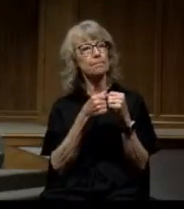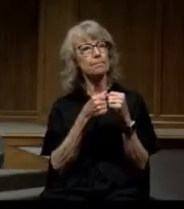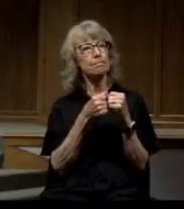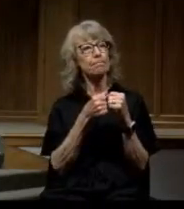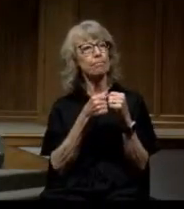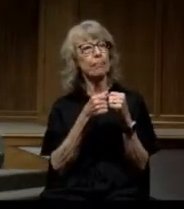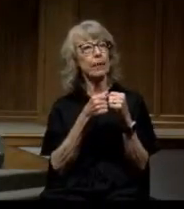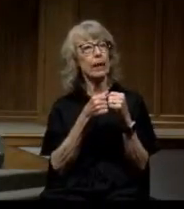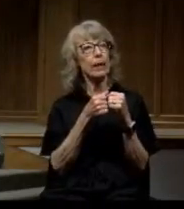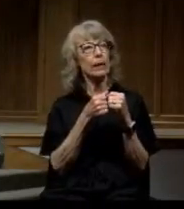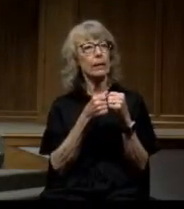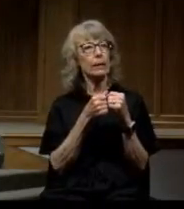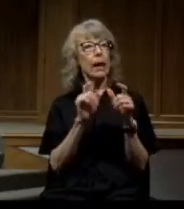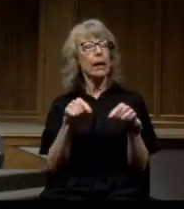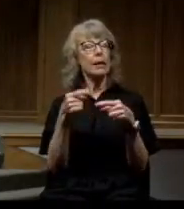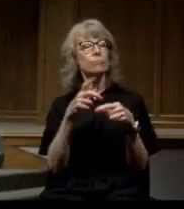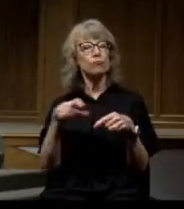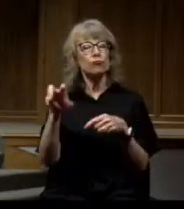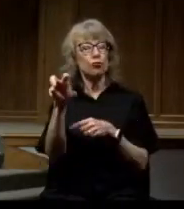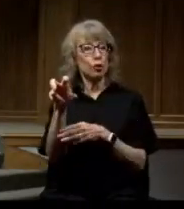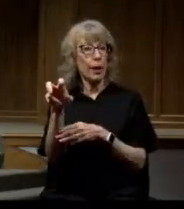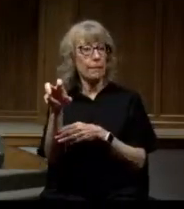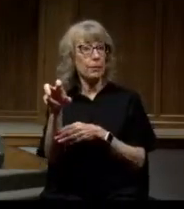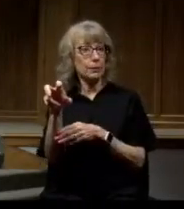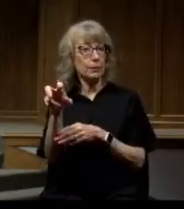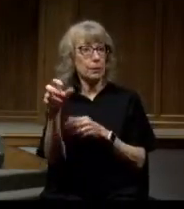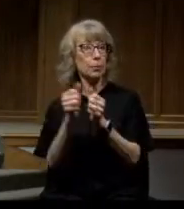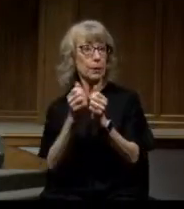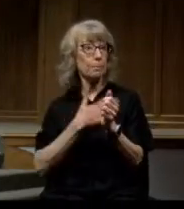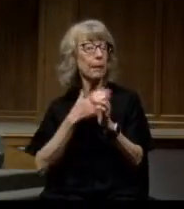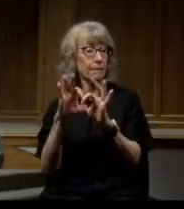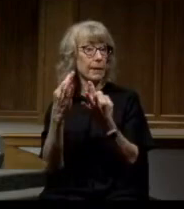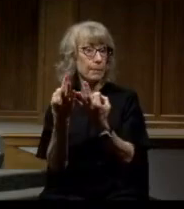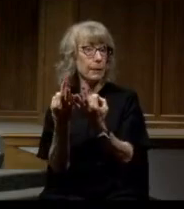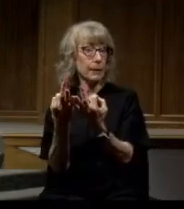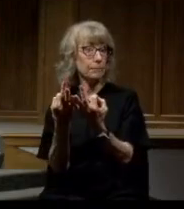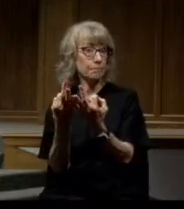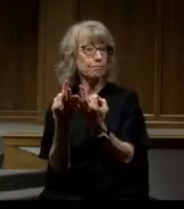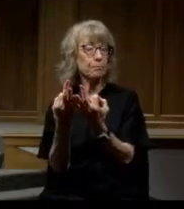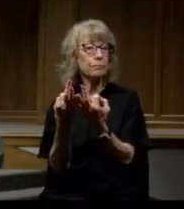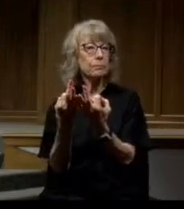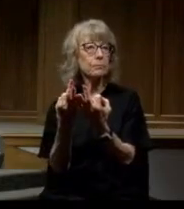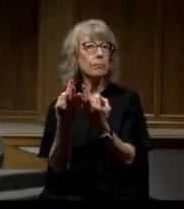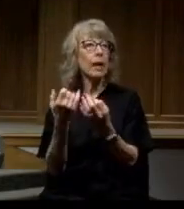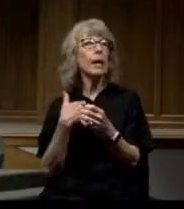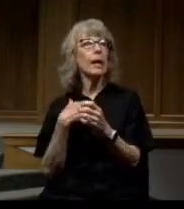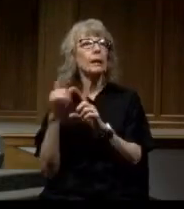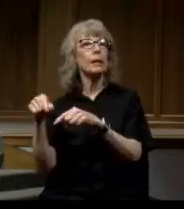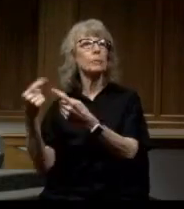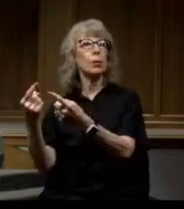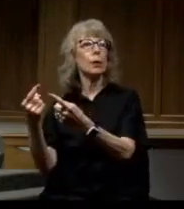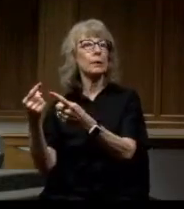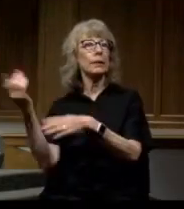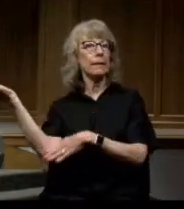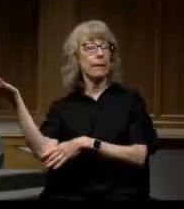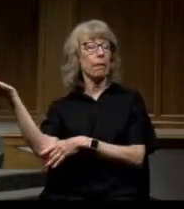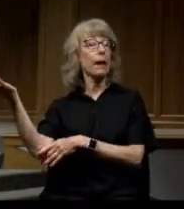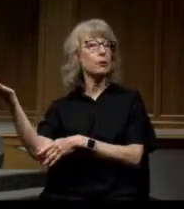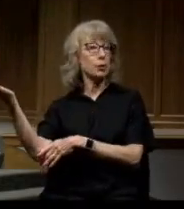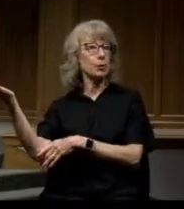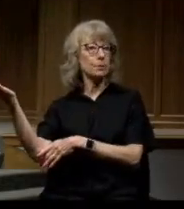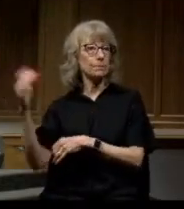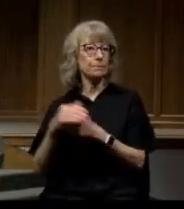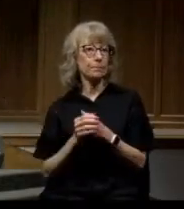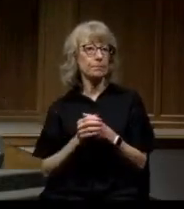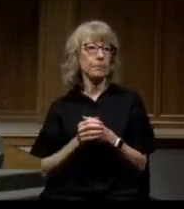speaking engagement trip, and I'm in a hotel bathroom, and I am exhausted, and it's the